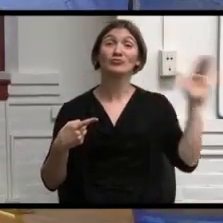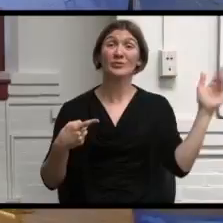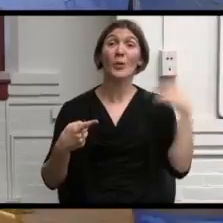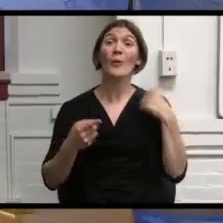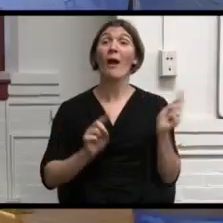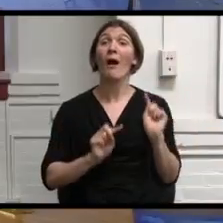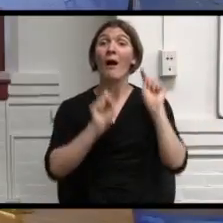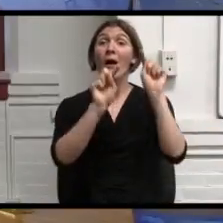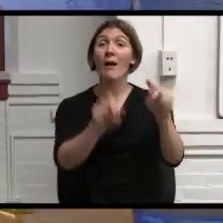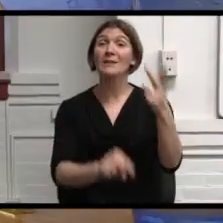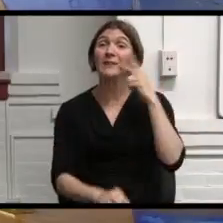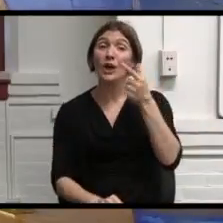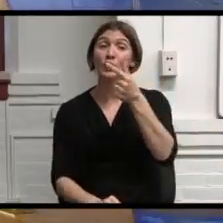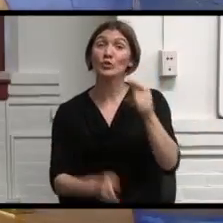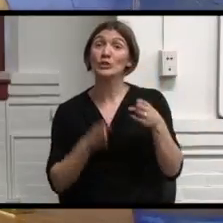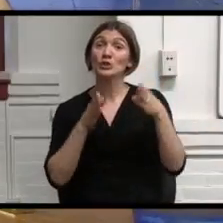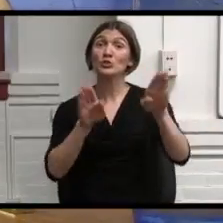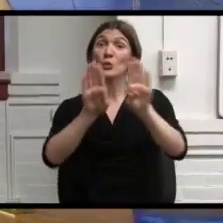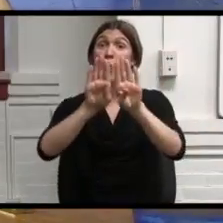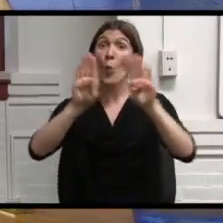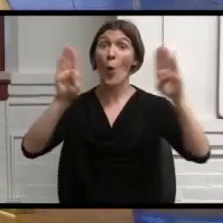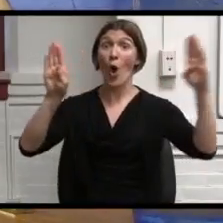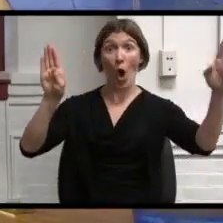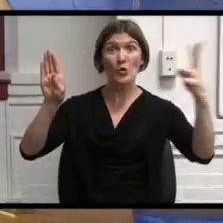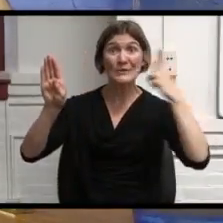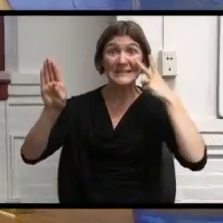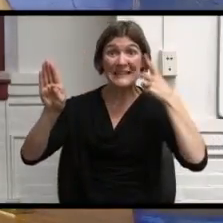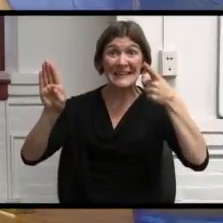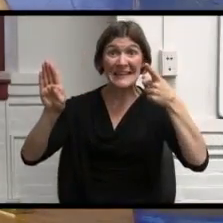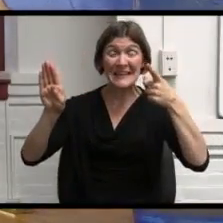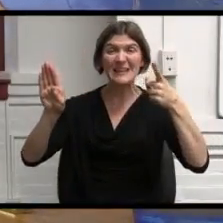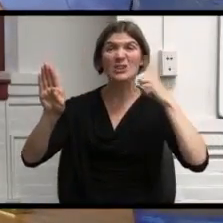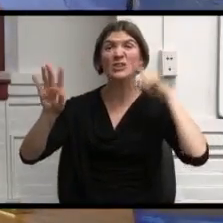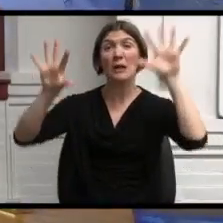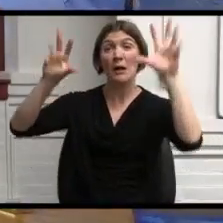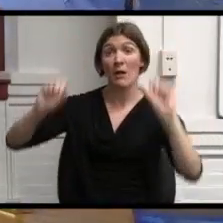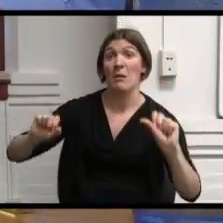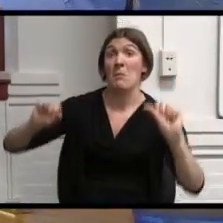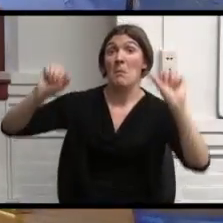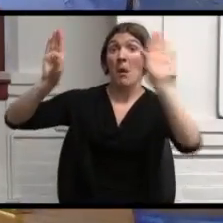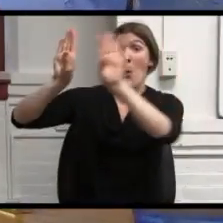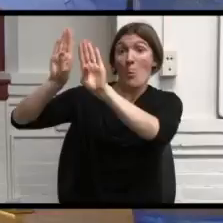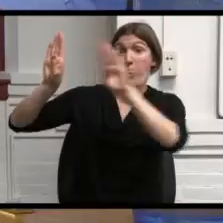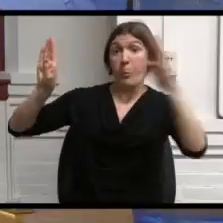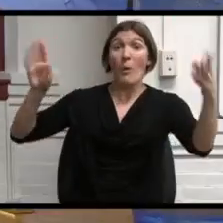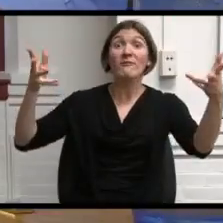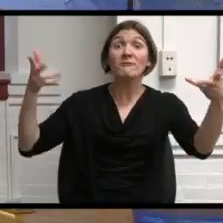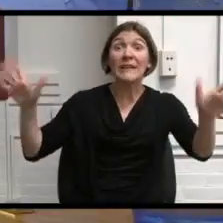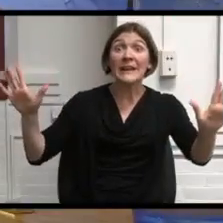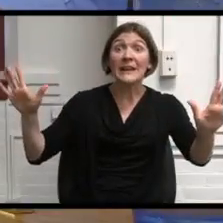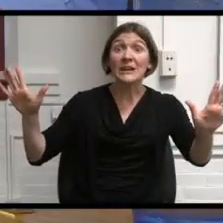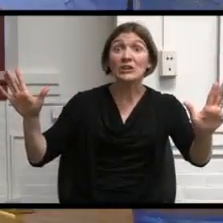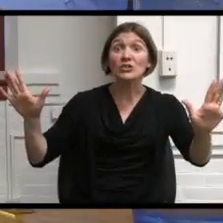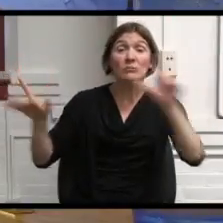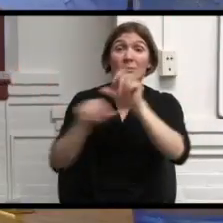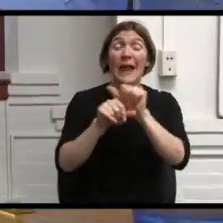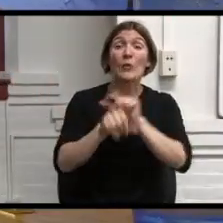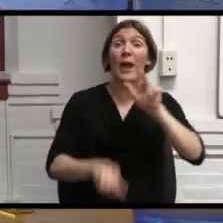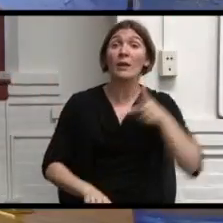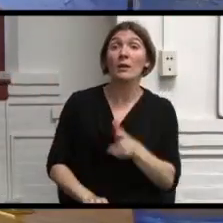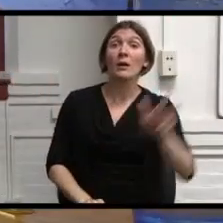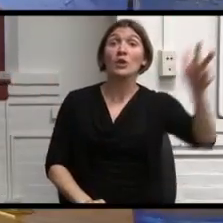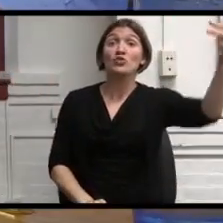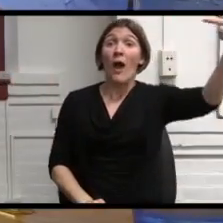see the Green Street retaining wall. I don't know if anybody's been over there, but it's completed. And you could actually drive and walk down